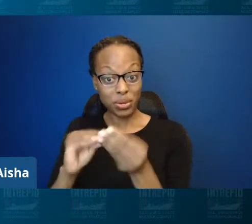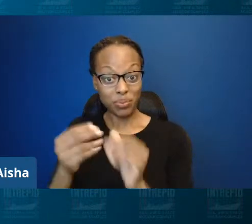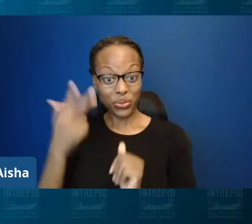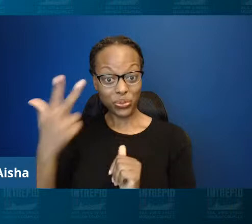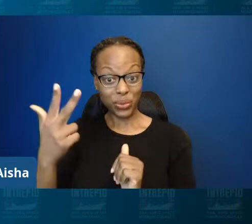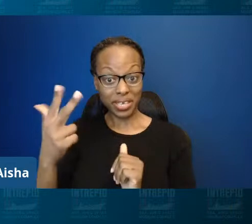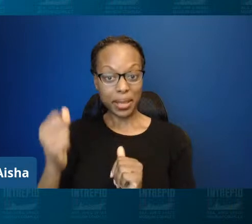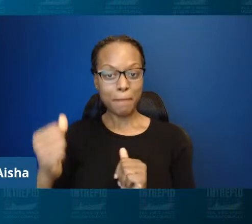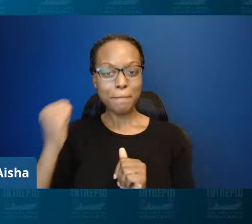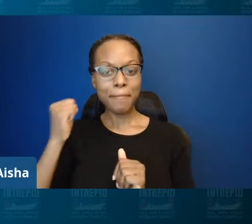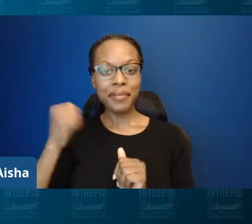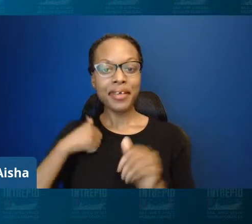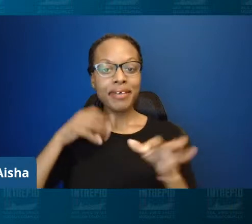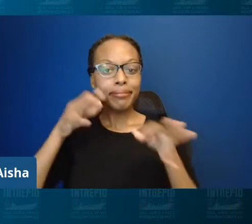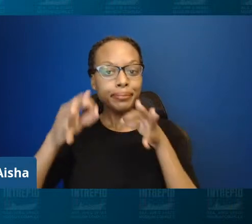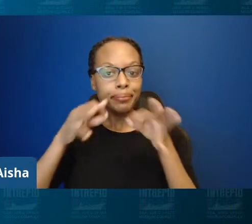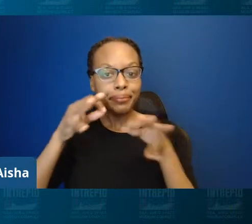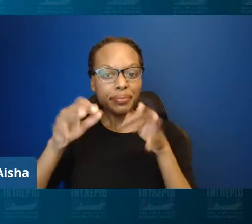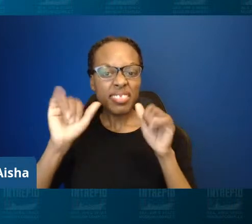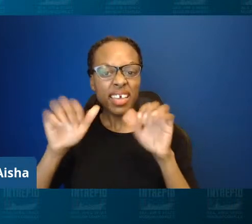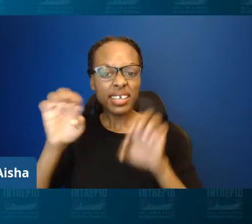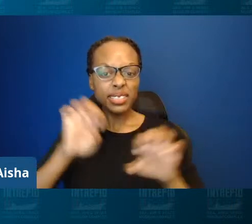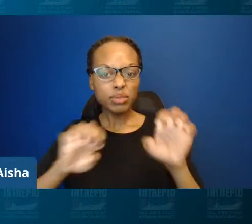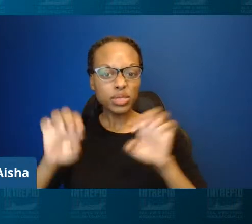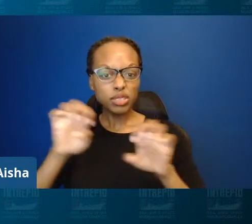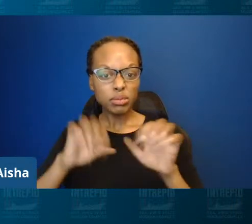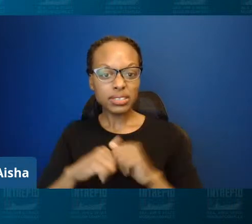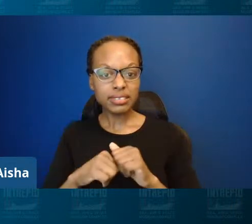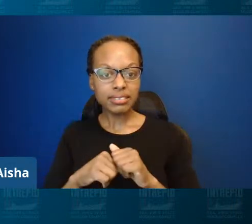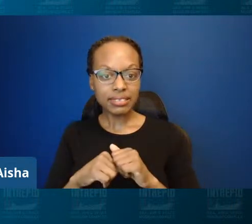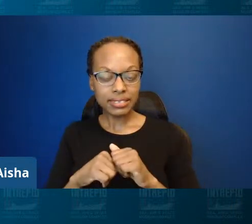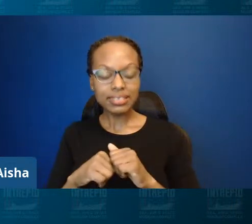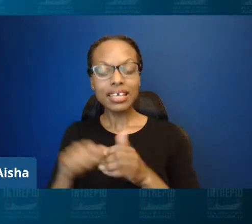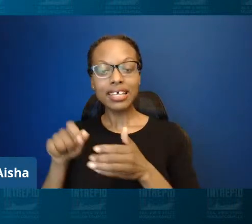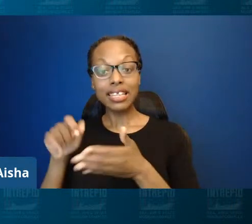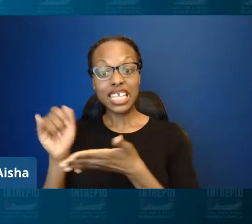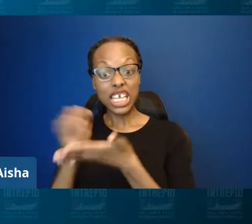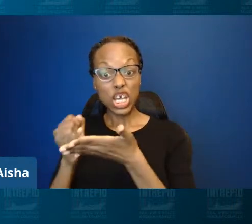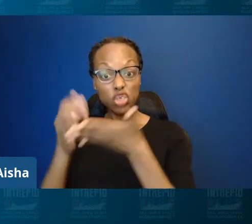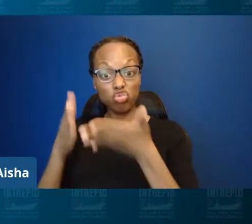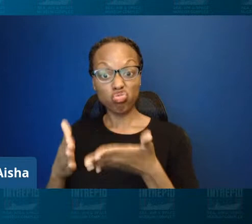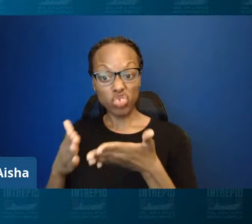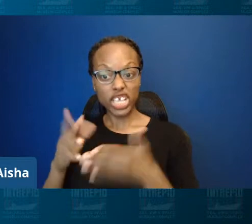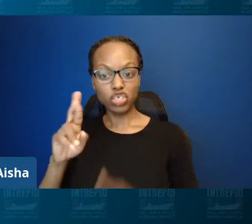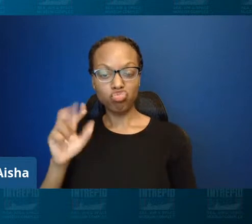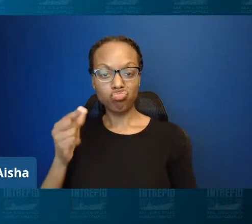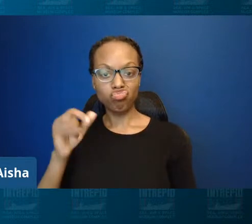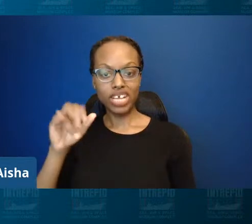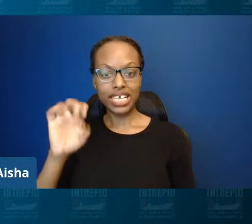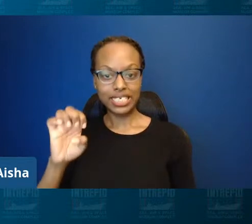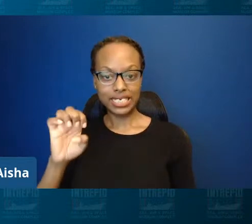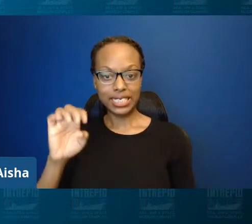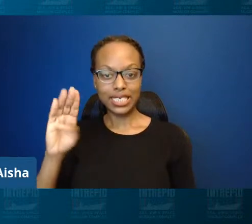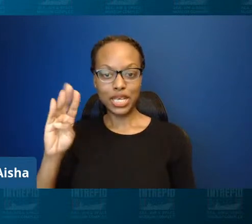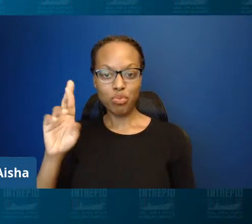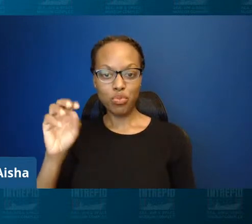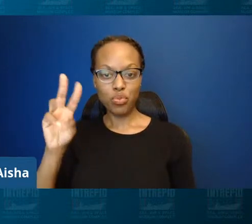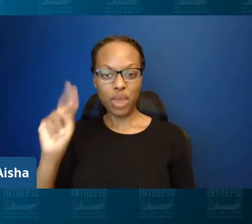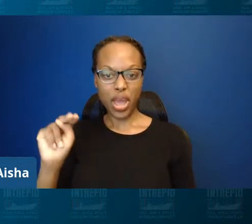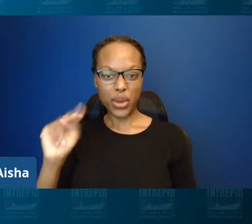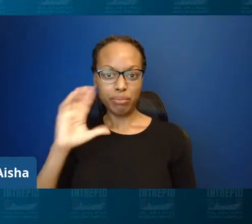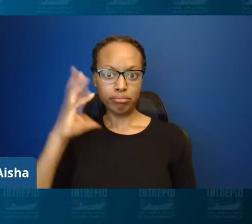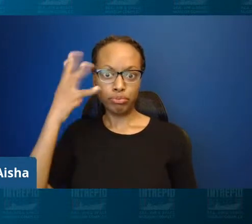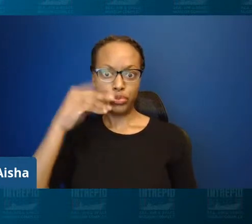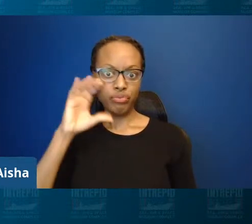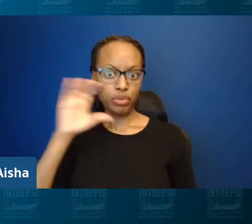book 3, Riding Sound Waves. The series illustrator, Reggie Brown, did an awesome job drawing all of the pictures.